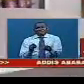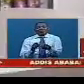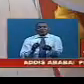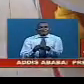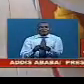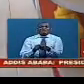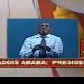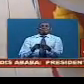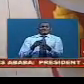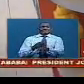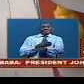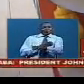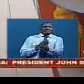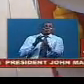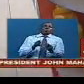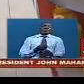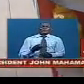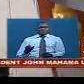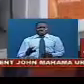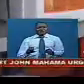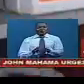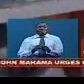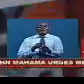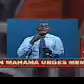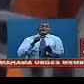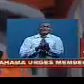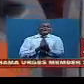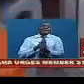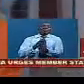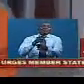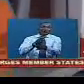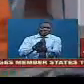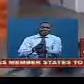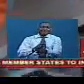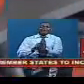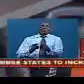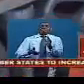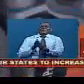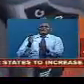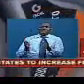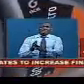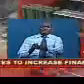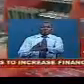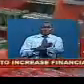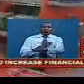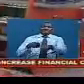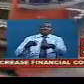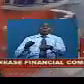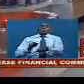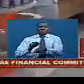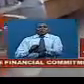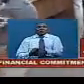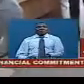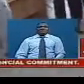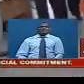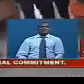has also enhanced in its human resource base and ensured efficiency and fast delivery of services at the